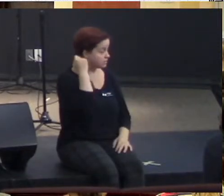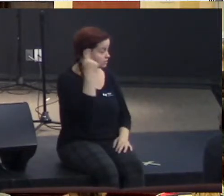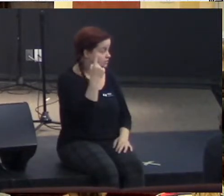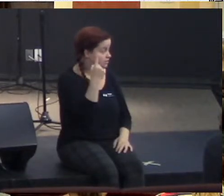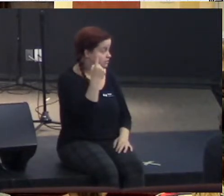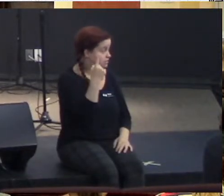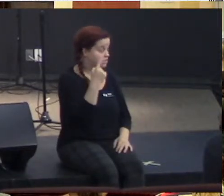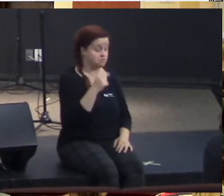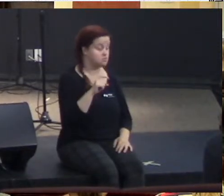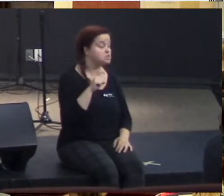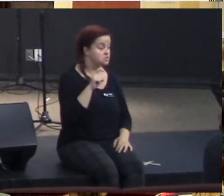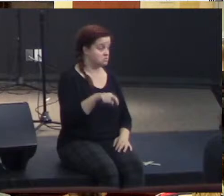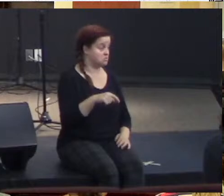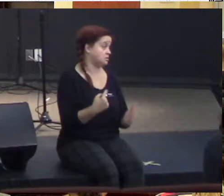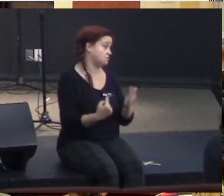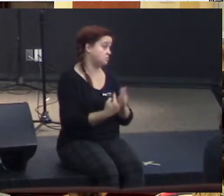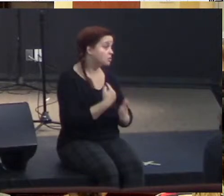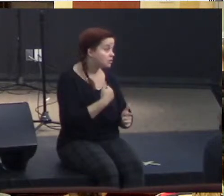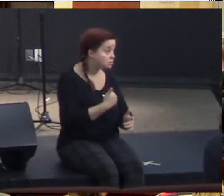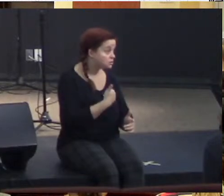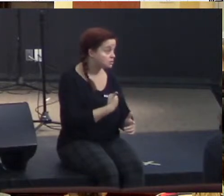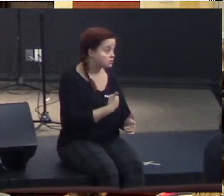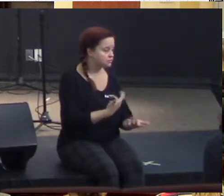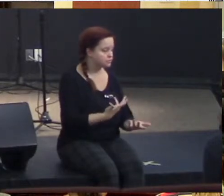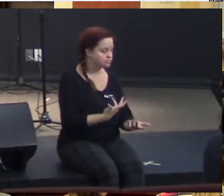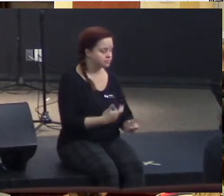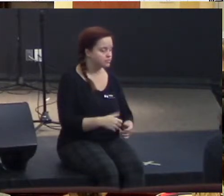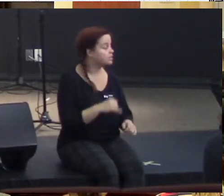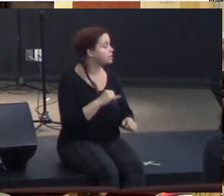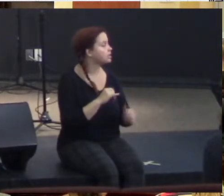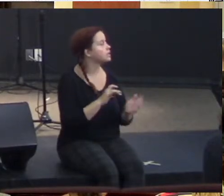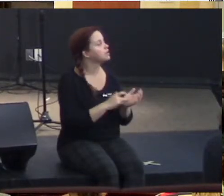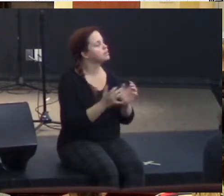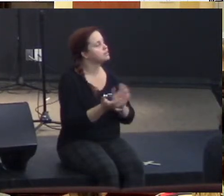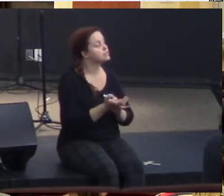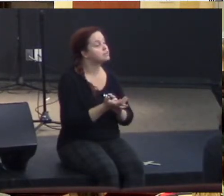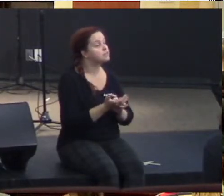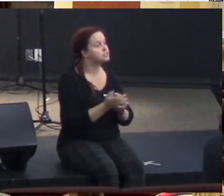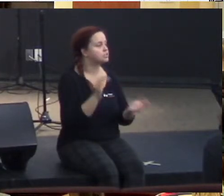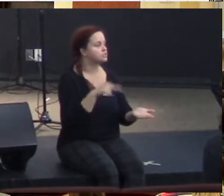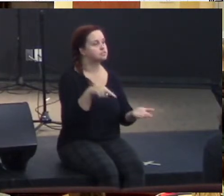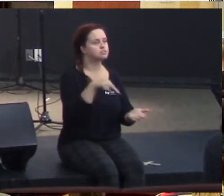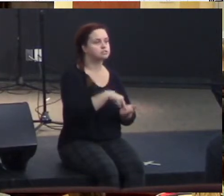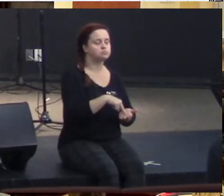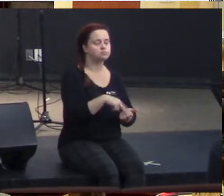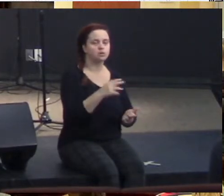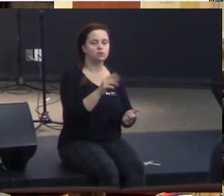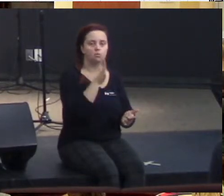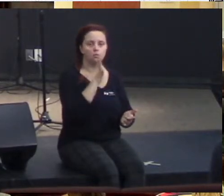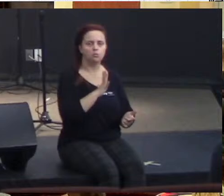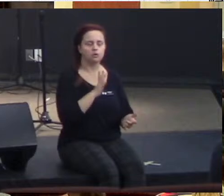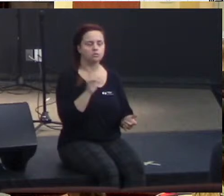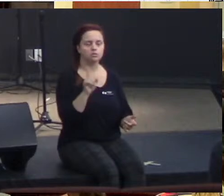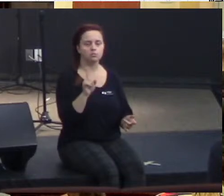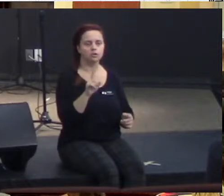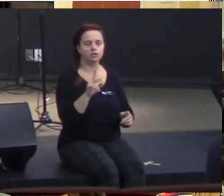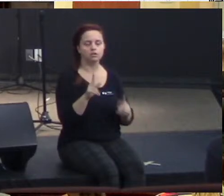And then Jesus straightened up and asked her, woman, where are they? Has no one condemned you? No one,